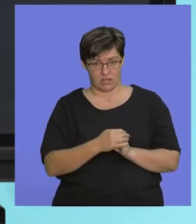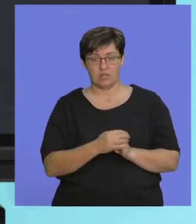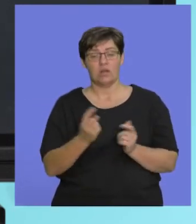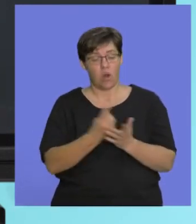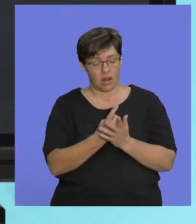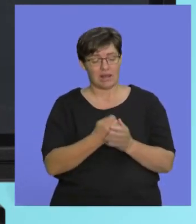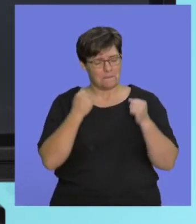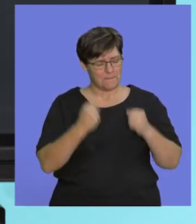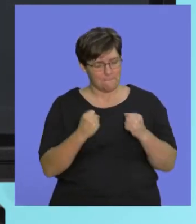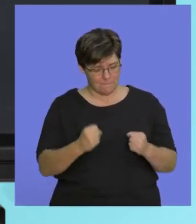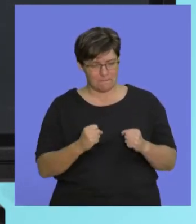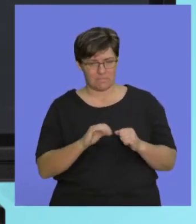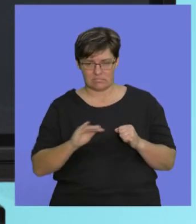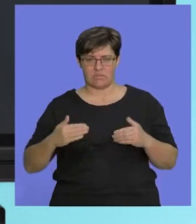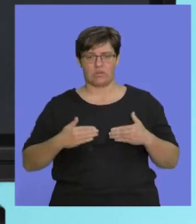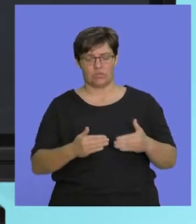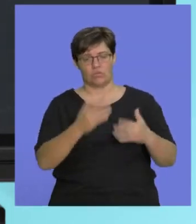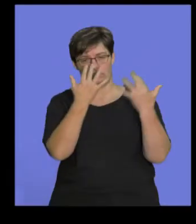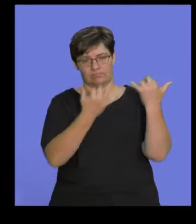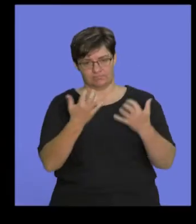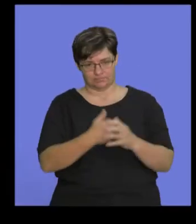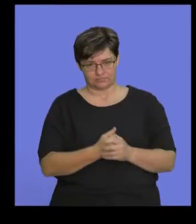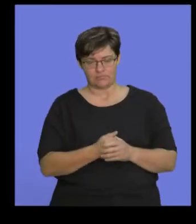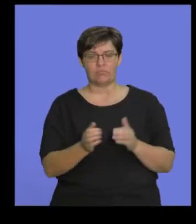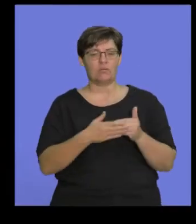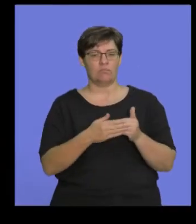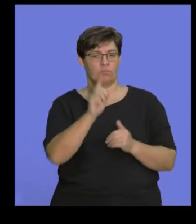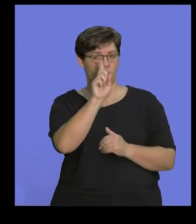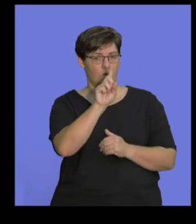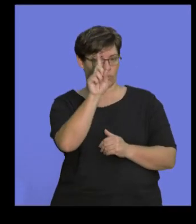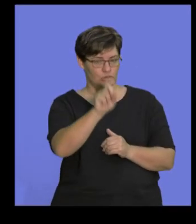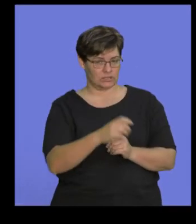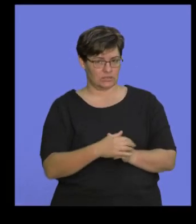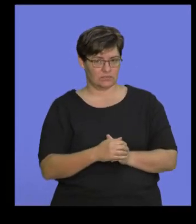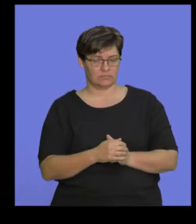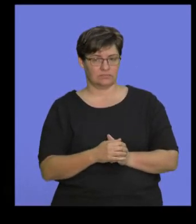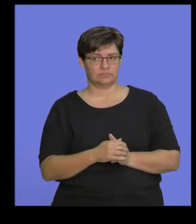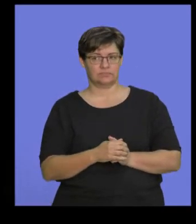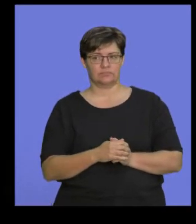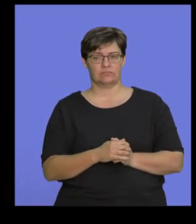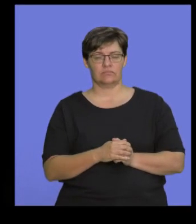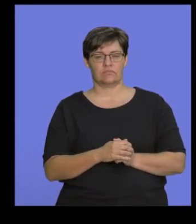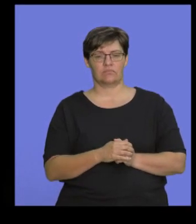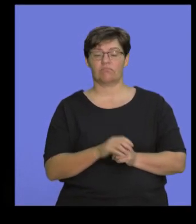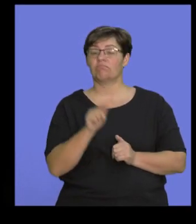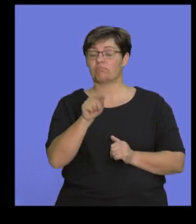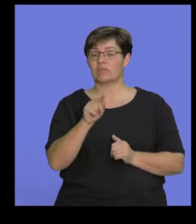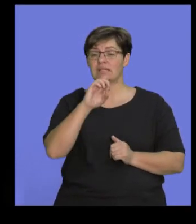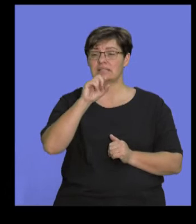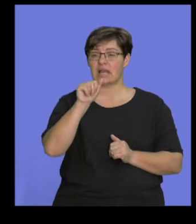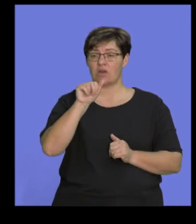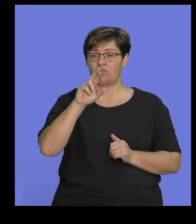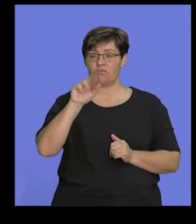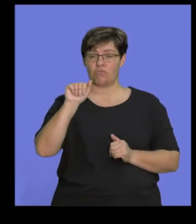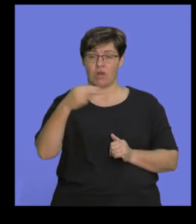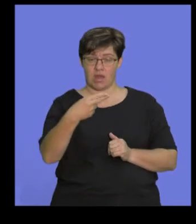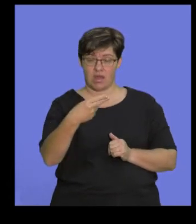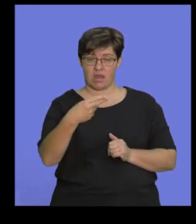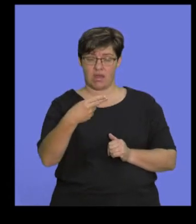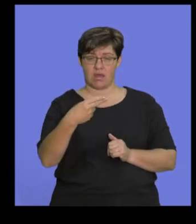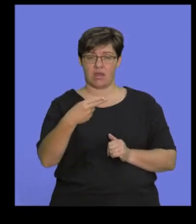getting them. Let's look at one more question. Now, the question, Sarah invests the